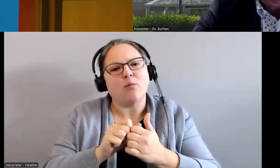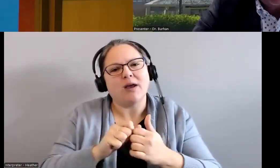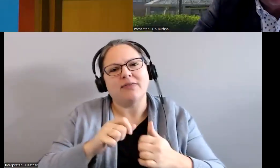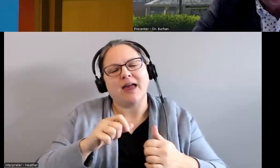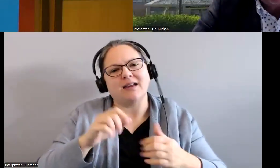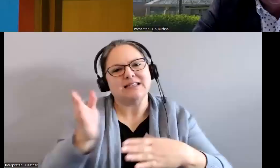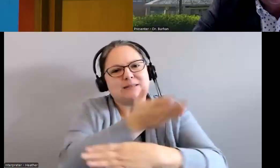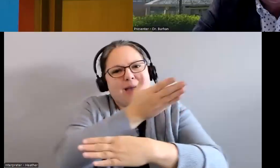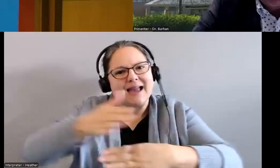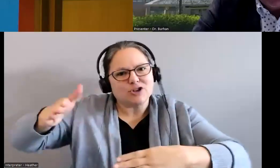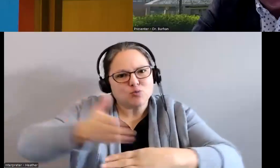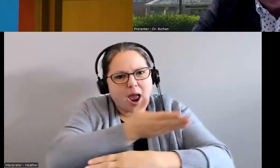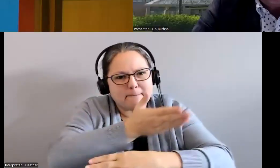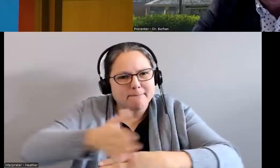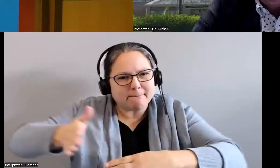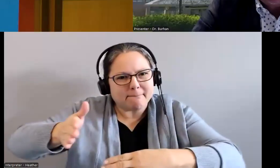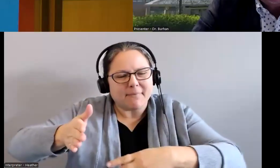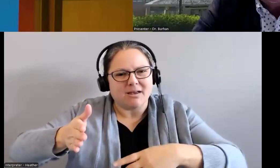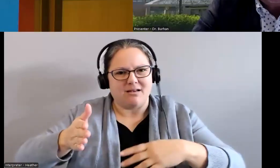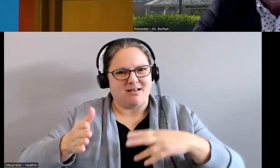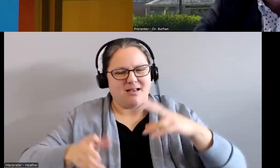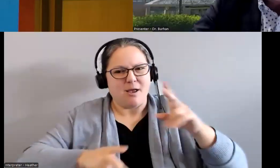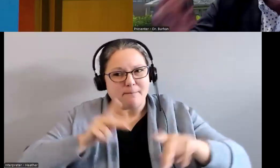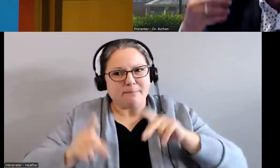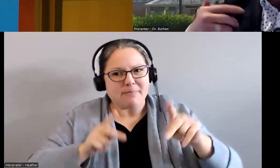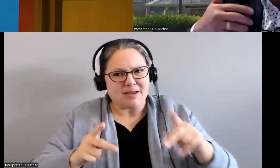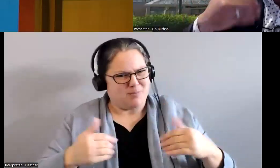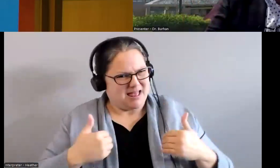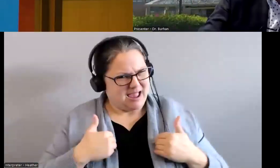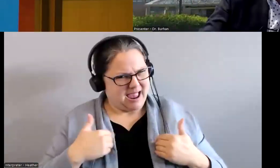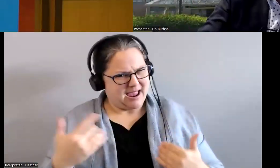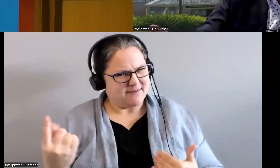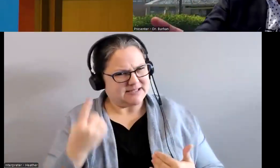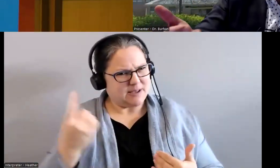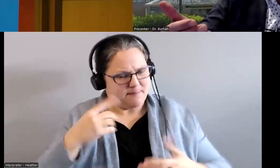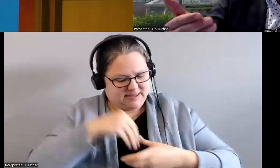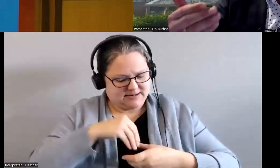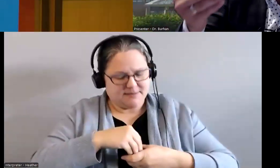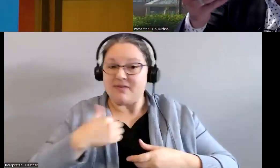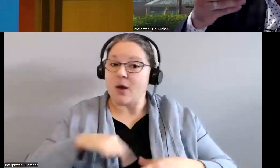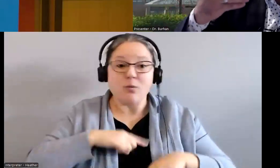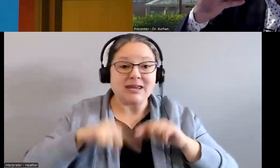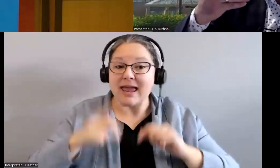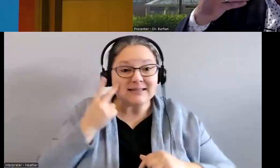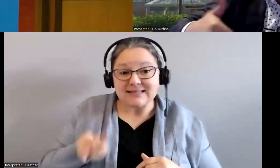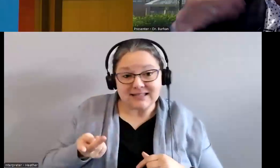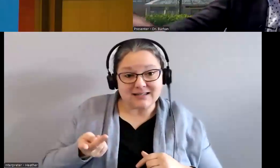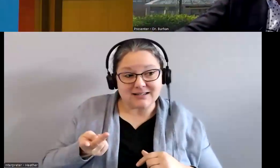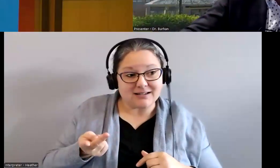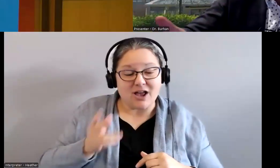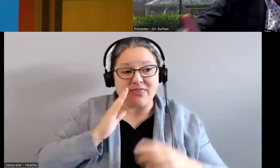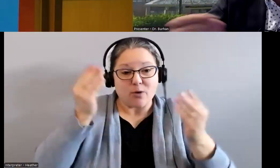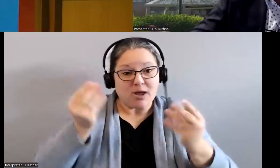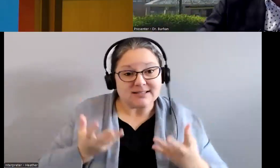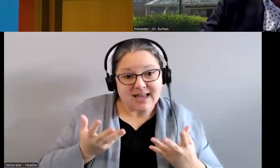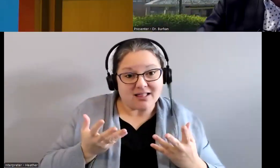spectrum. Like people actually do have something that they feel that we don't see, and they will tell us, basically,